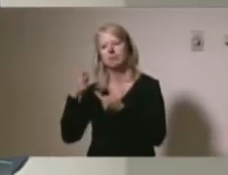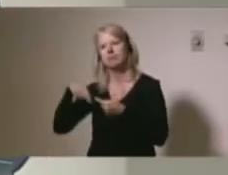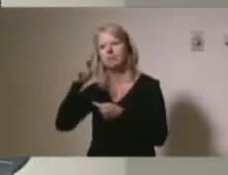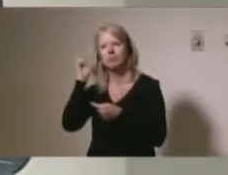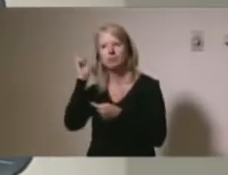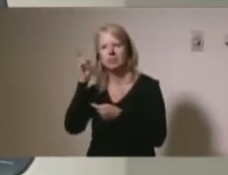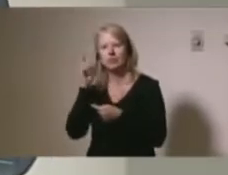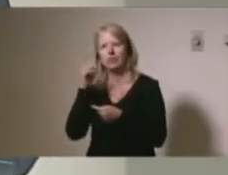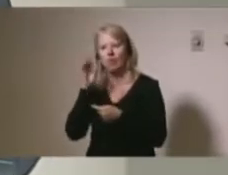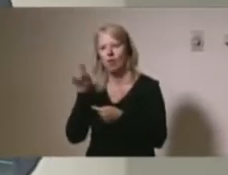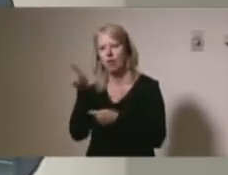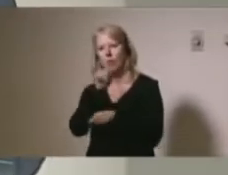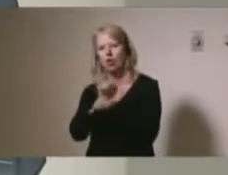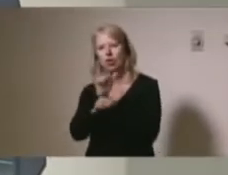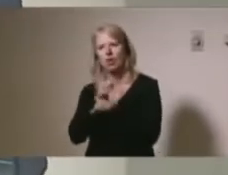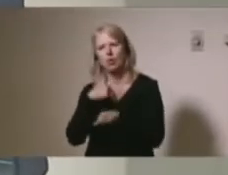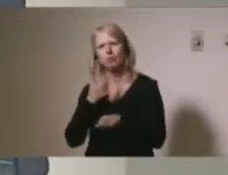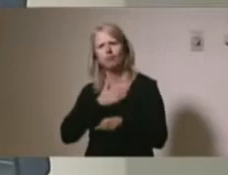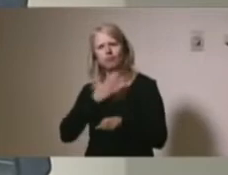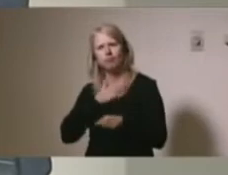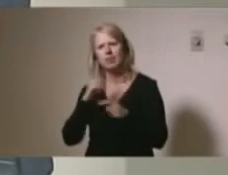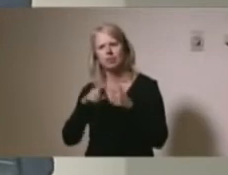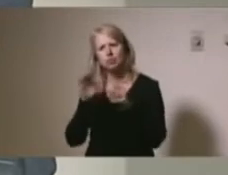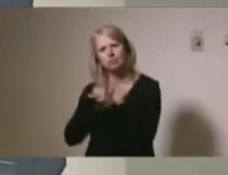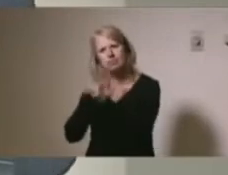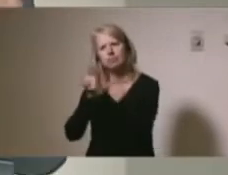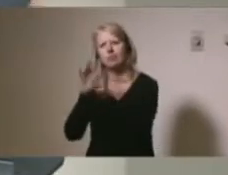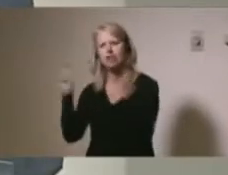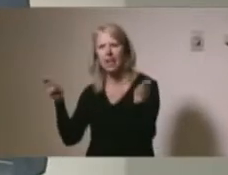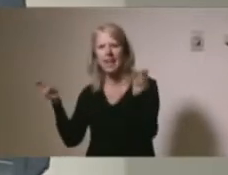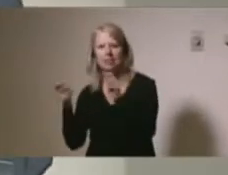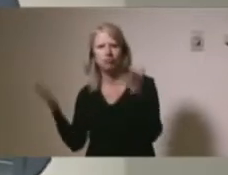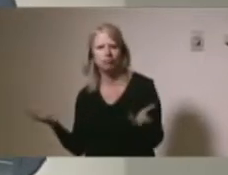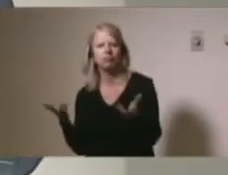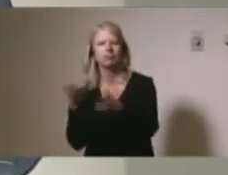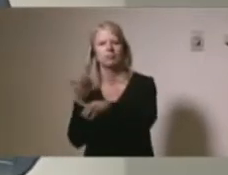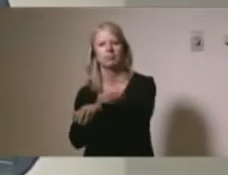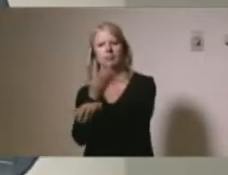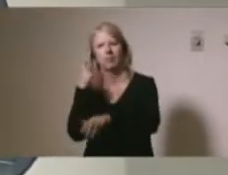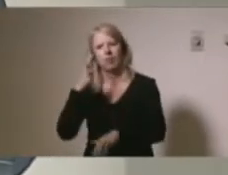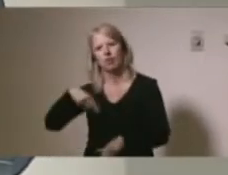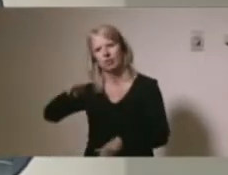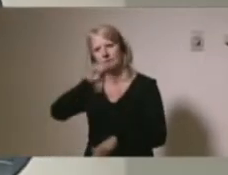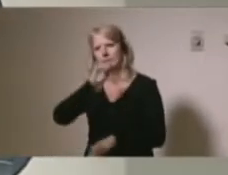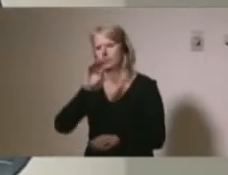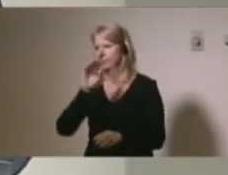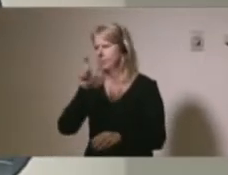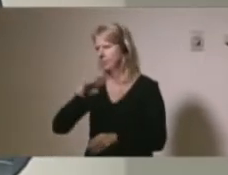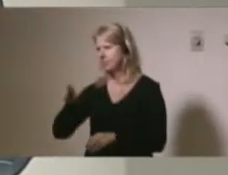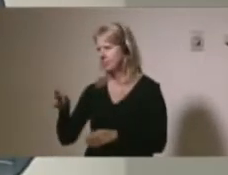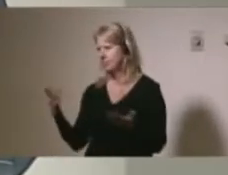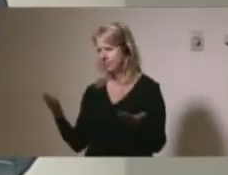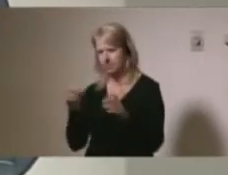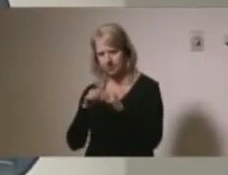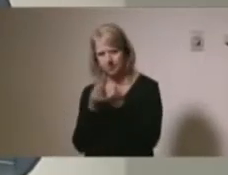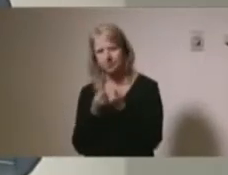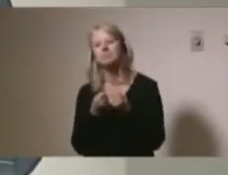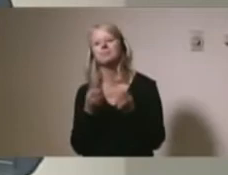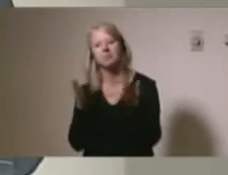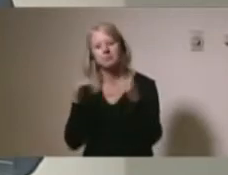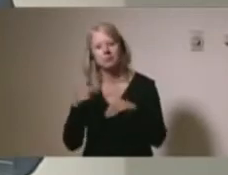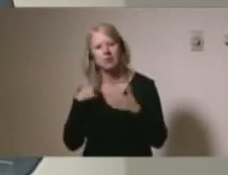our will to change things, to change this society. So I'd also encourage you to participate in